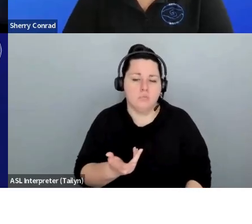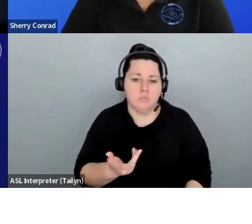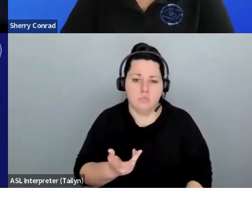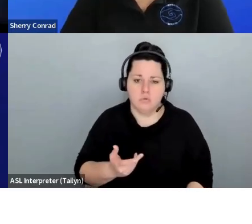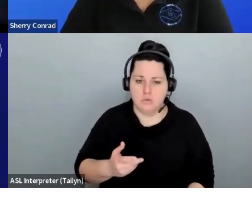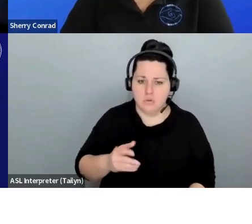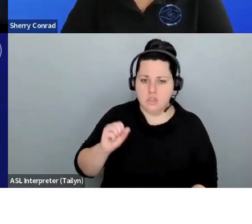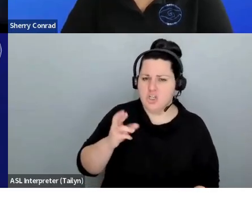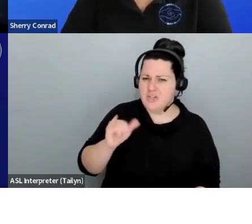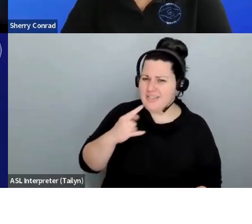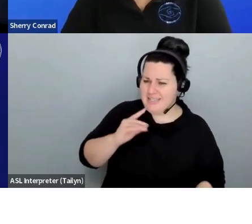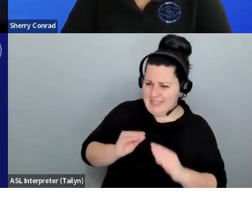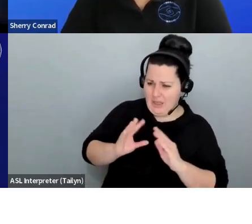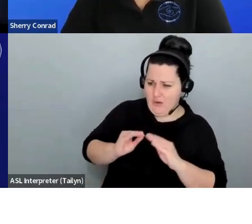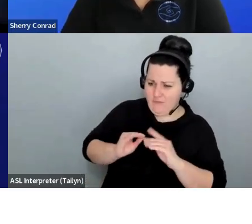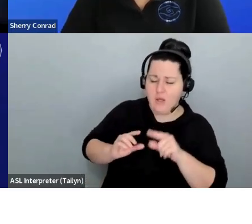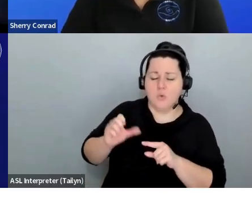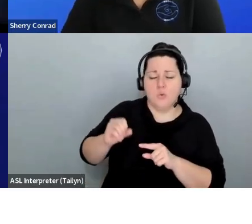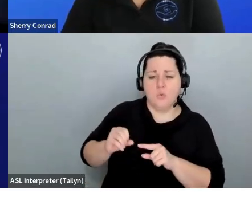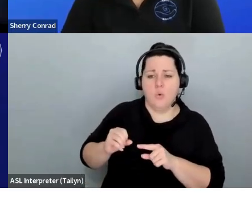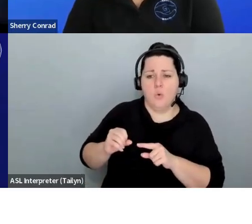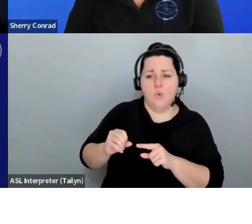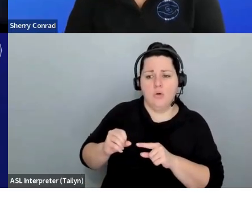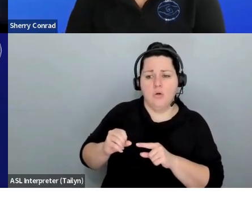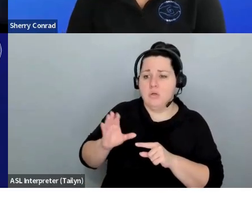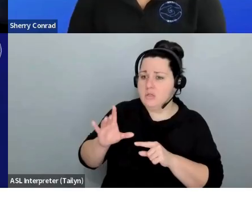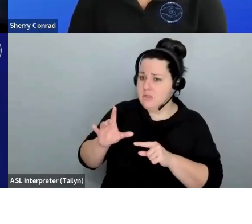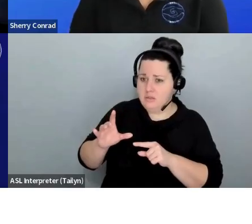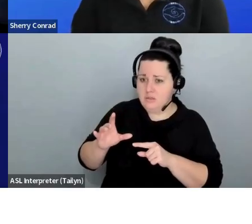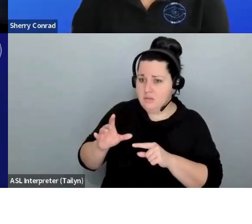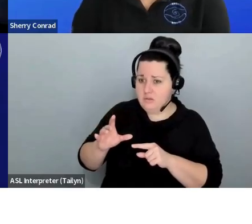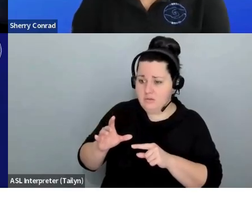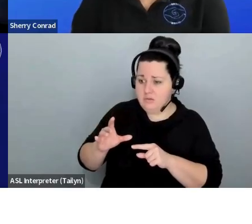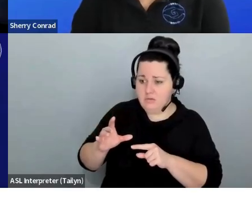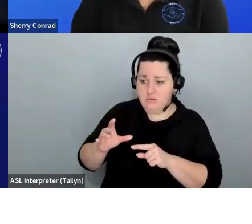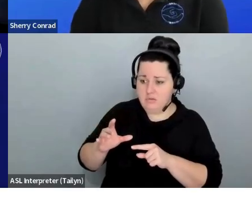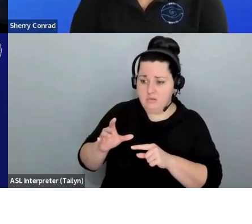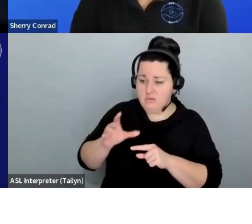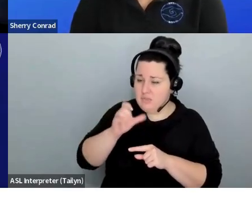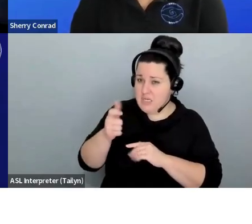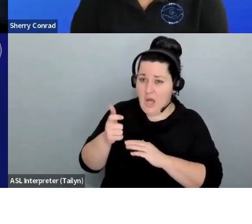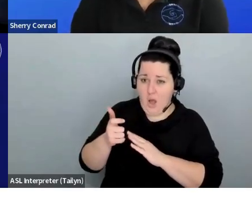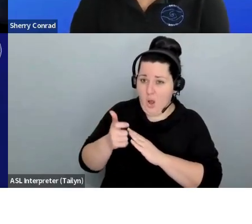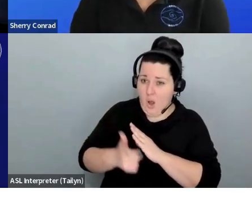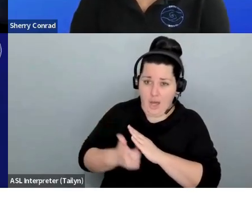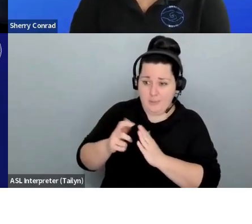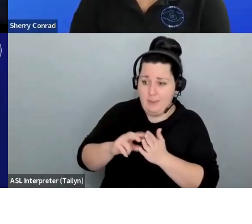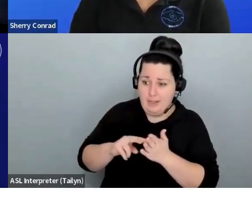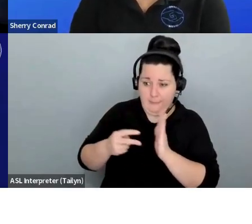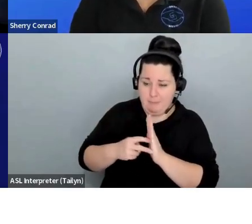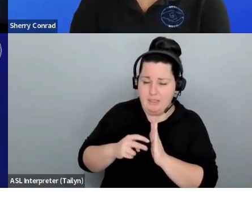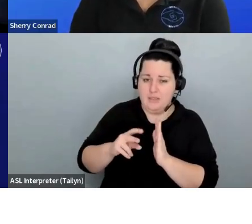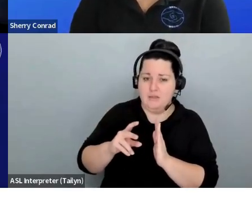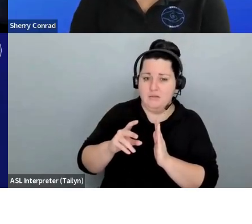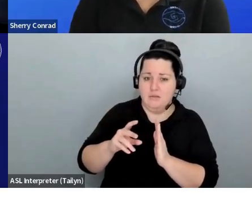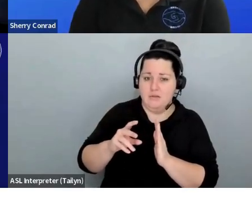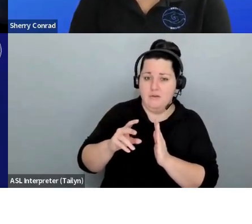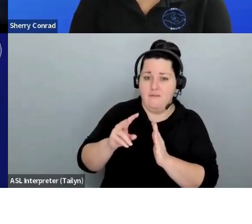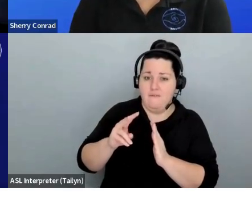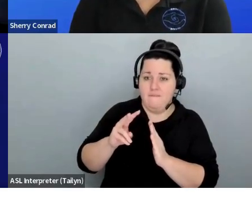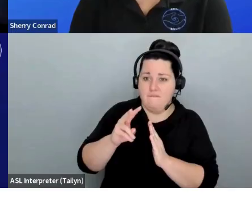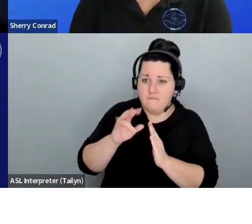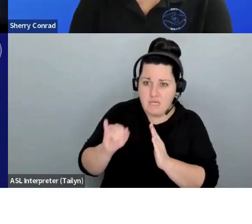he clarifies in the chat. So does that not automatically mean they get vision and DHH specially designed instruction?